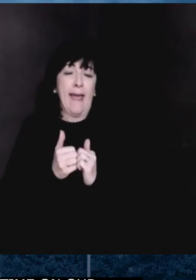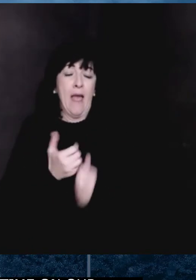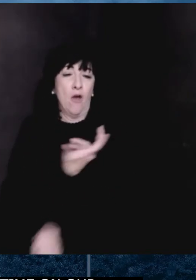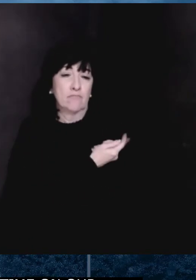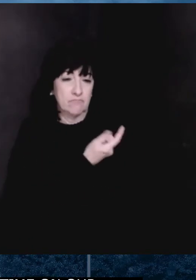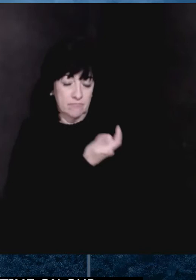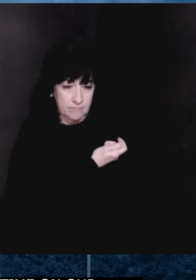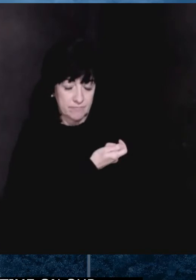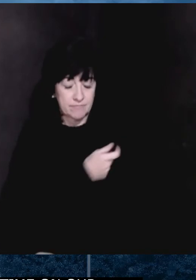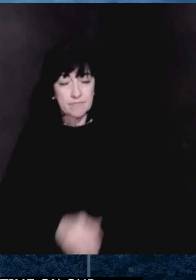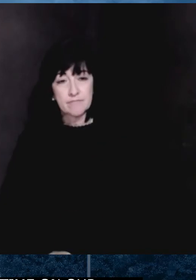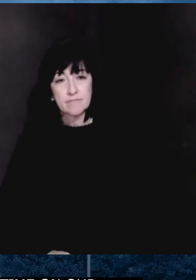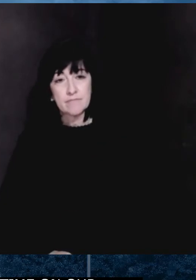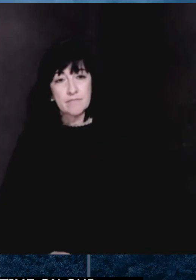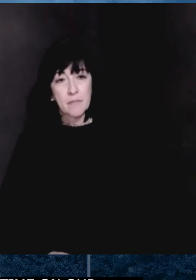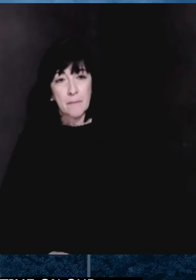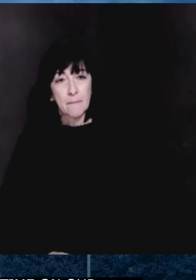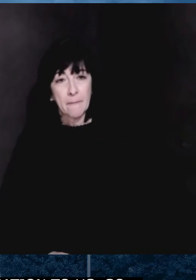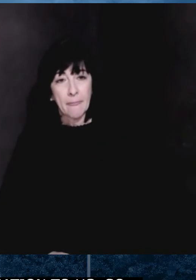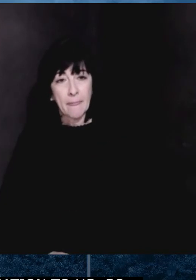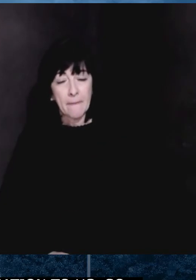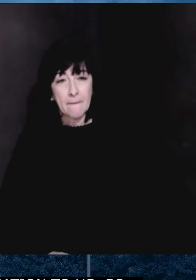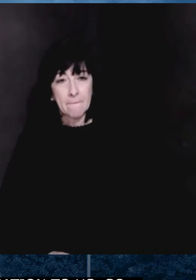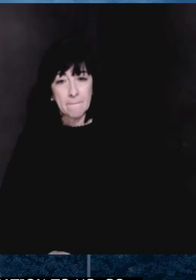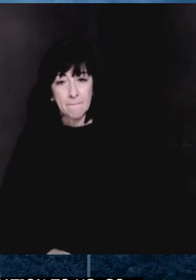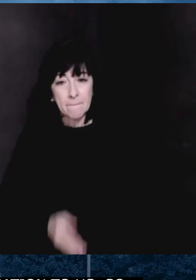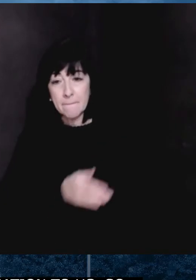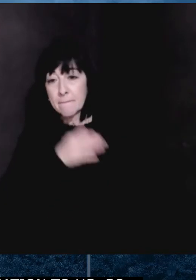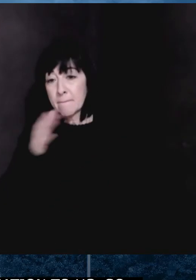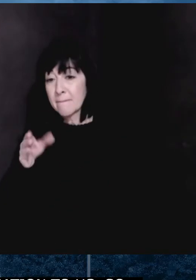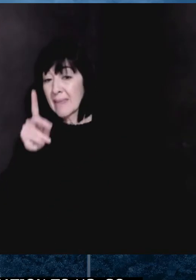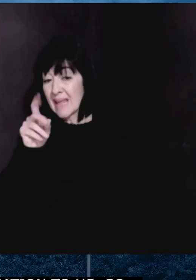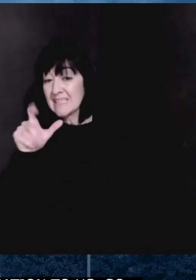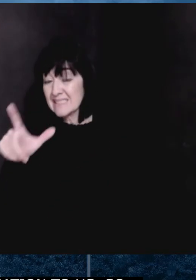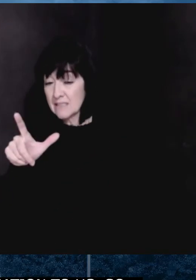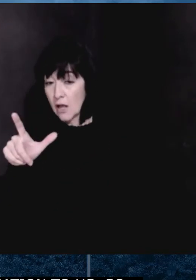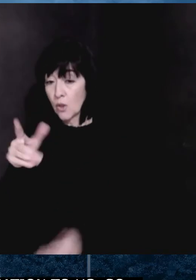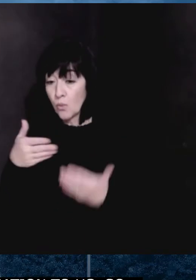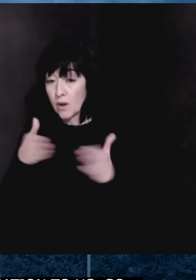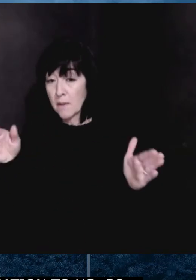Next, we have Roman Battaglia from Delaware Public Media.